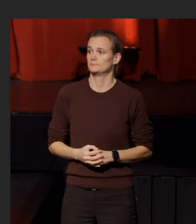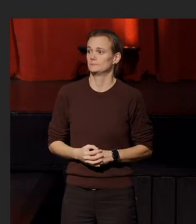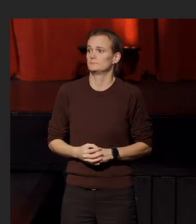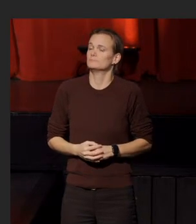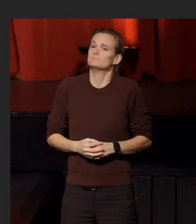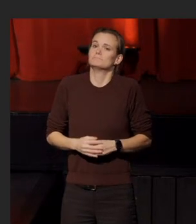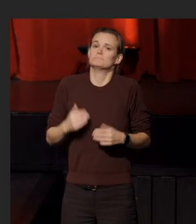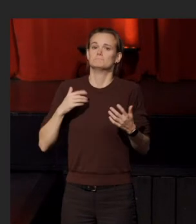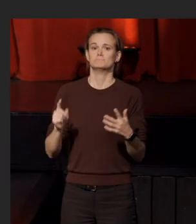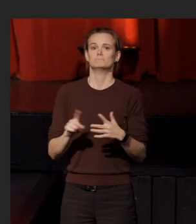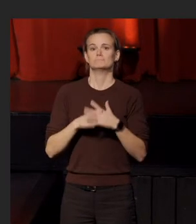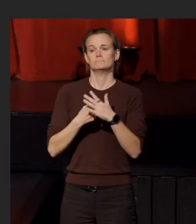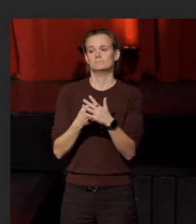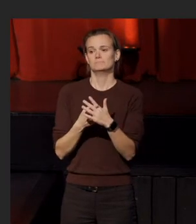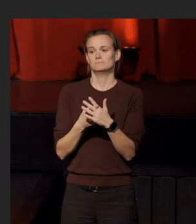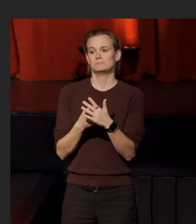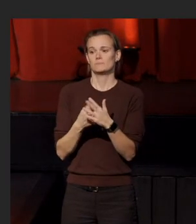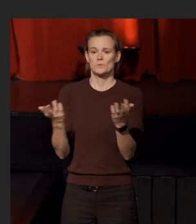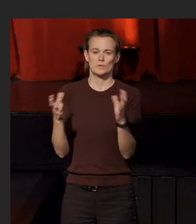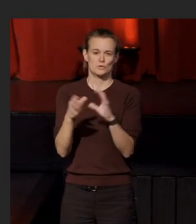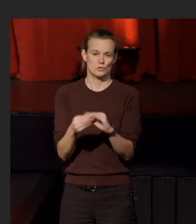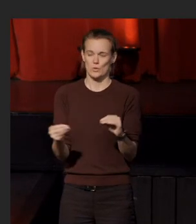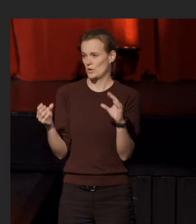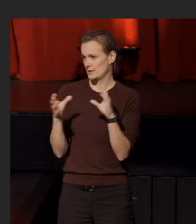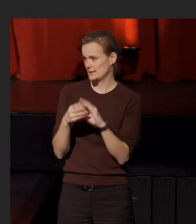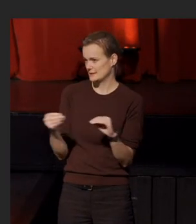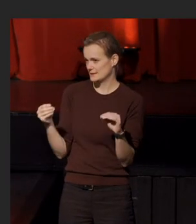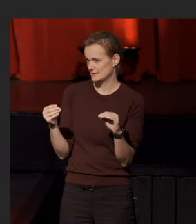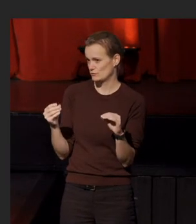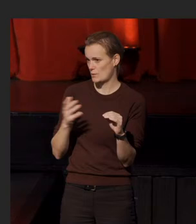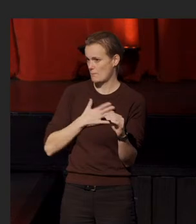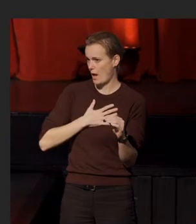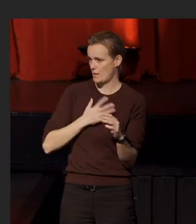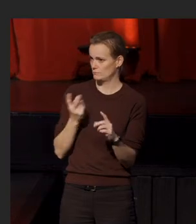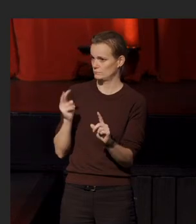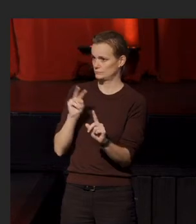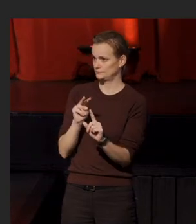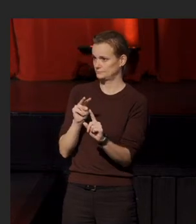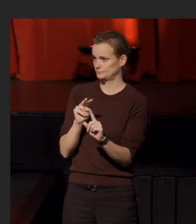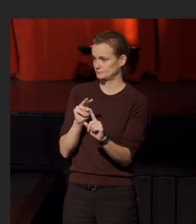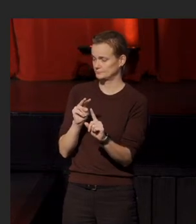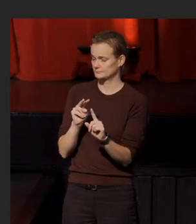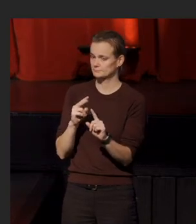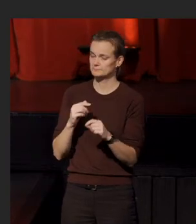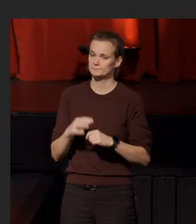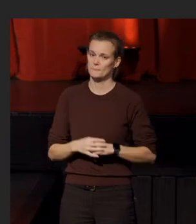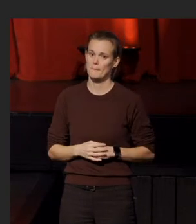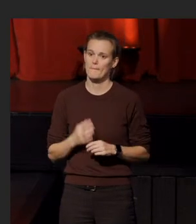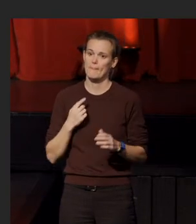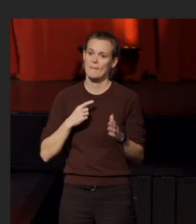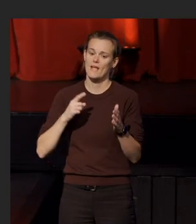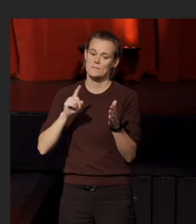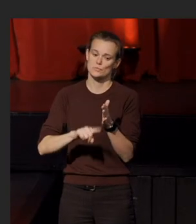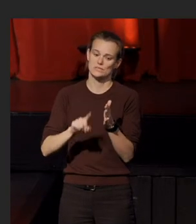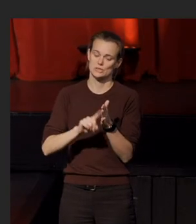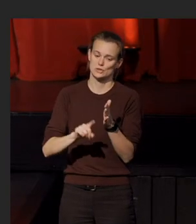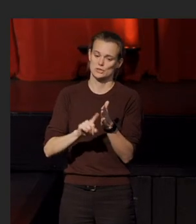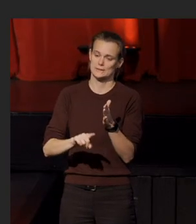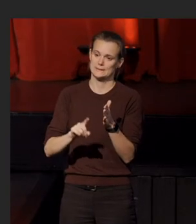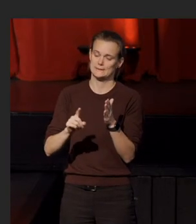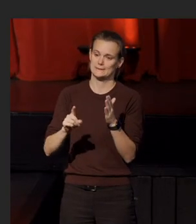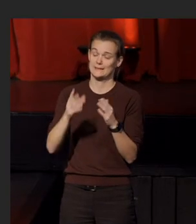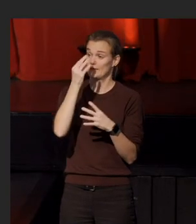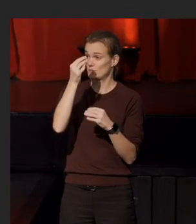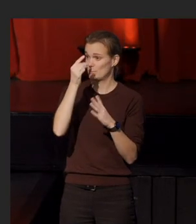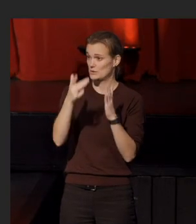with one or more stories from a personal perspective. So I've been studying this topic of information